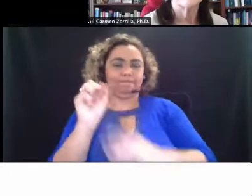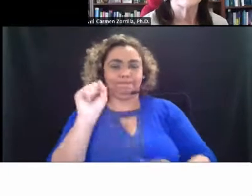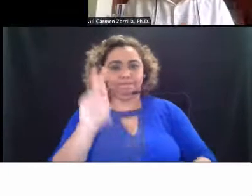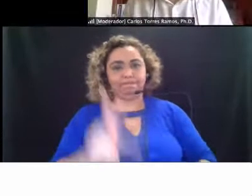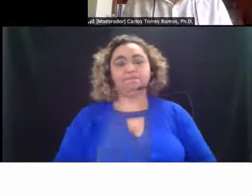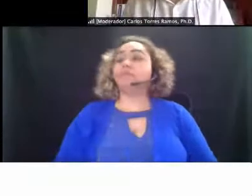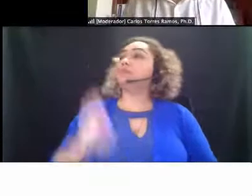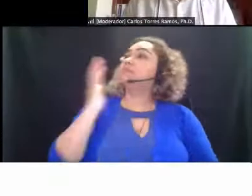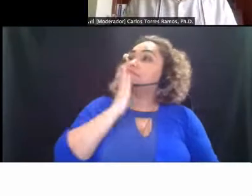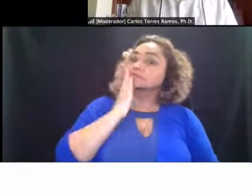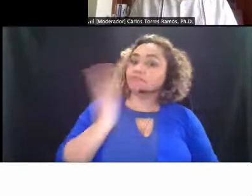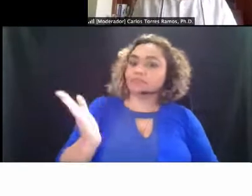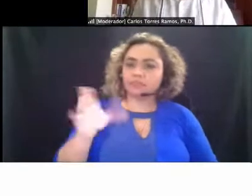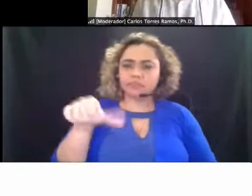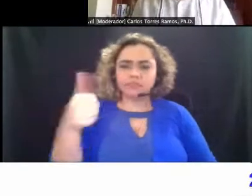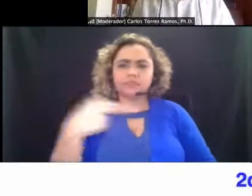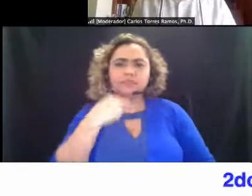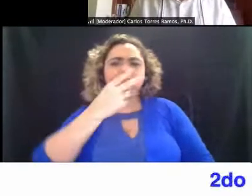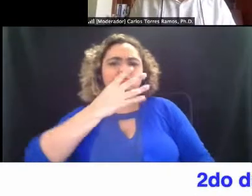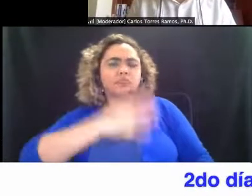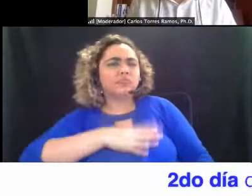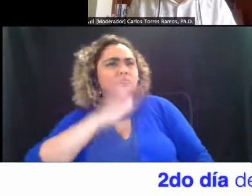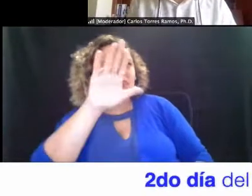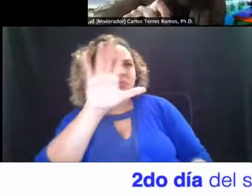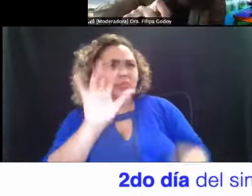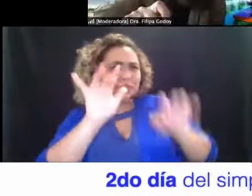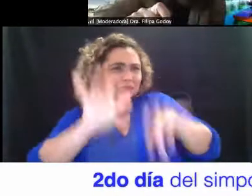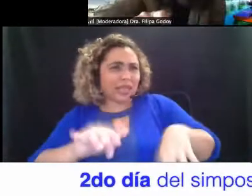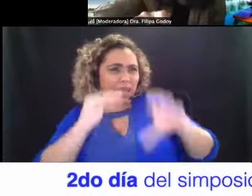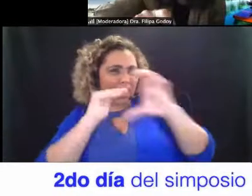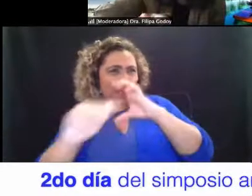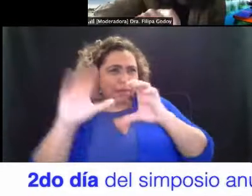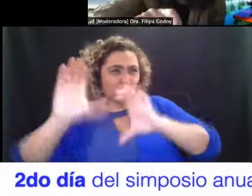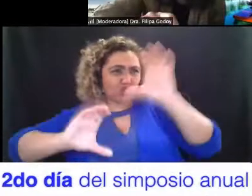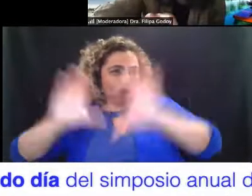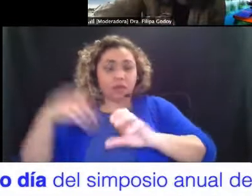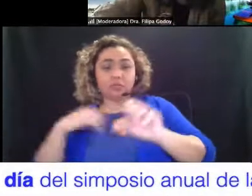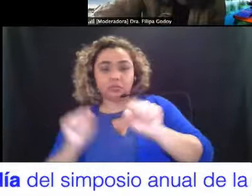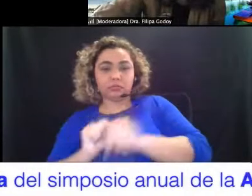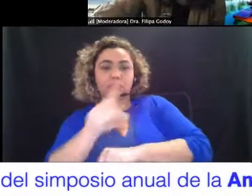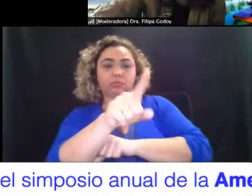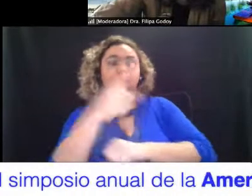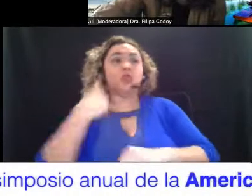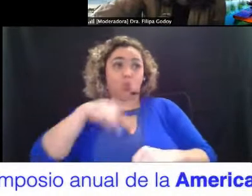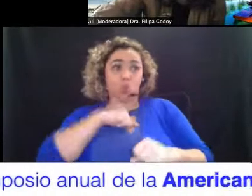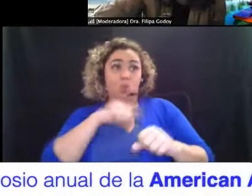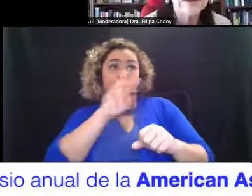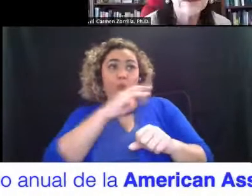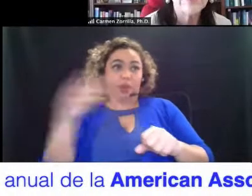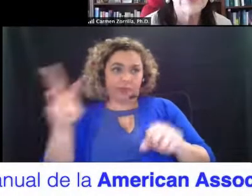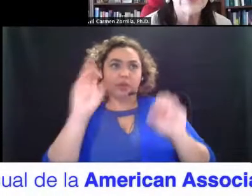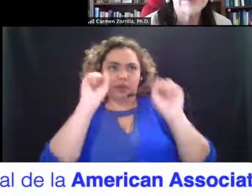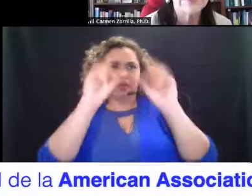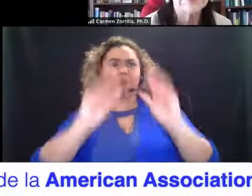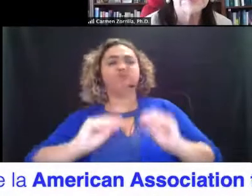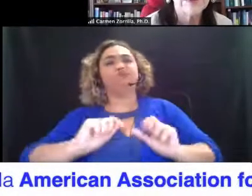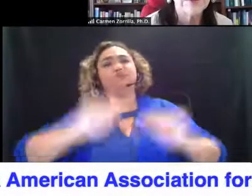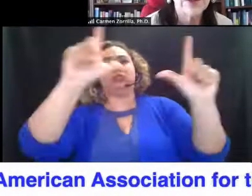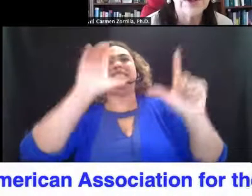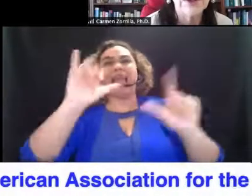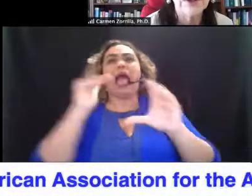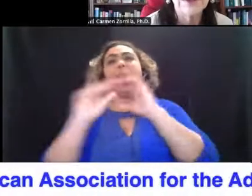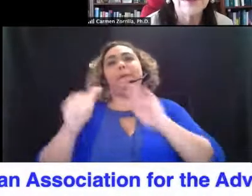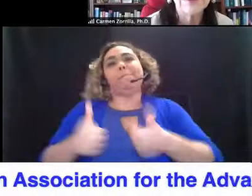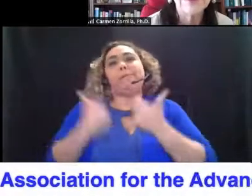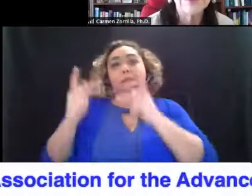Thank you. Zorilla, if you can put that email in the chat, we can certainly put it on our website. Okay, perfect. I was.